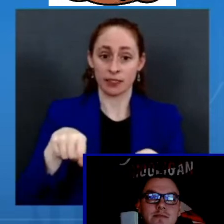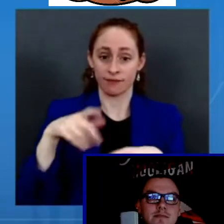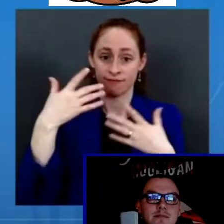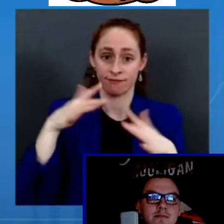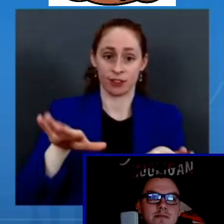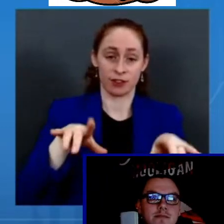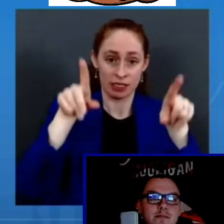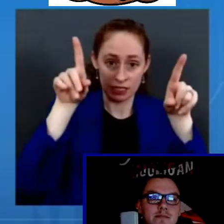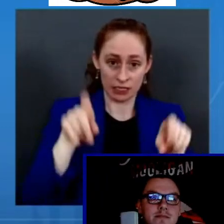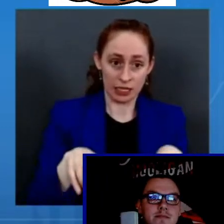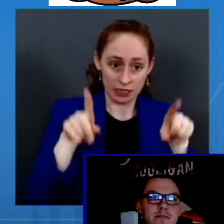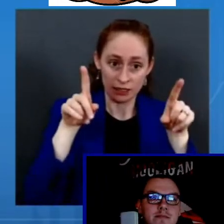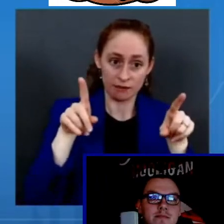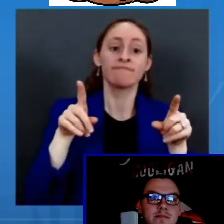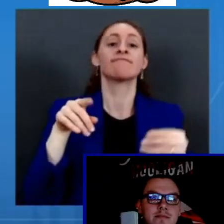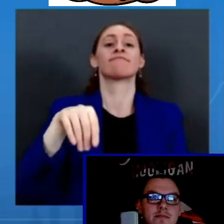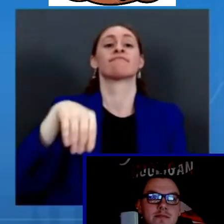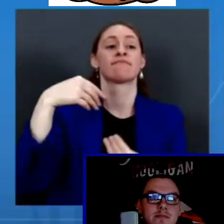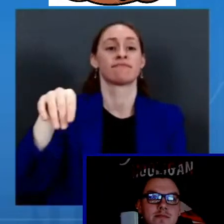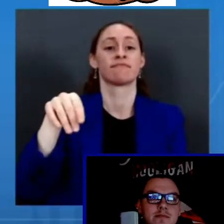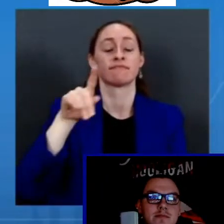care doctors. So will there be